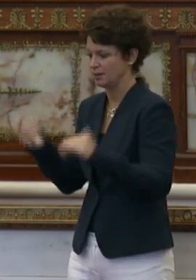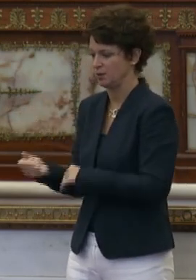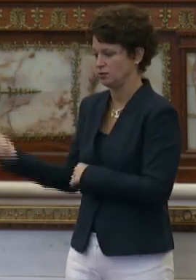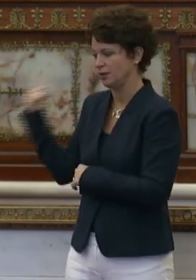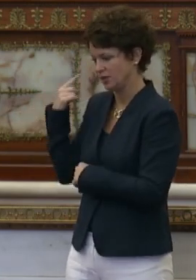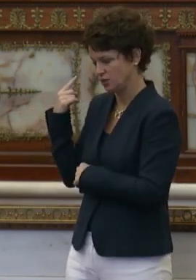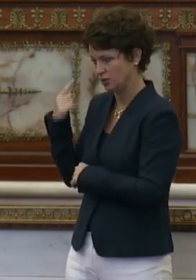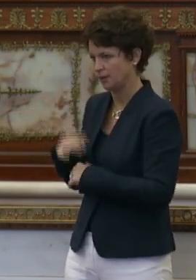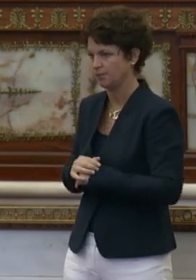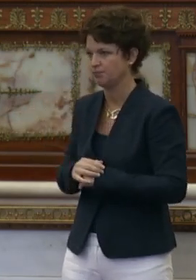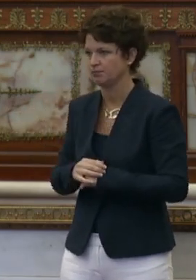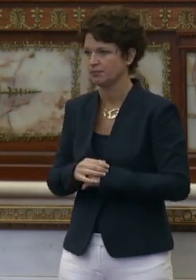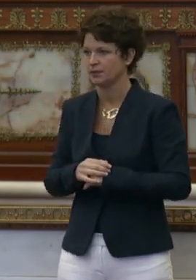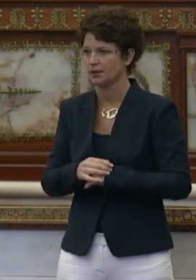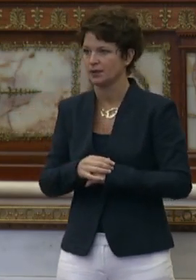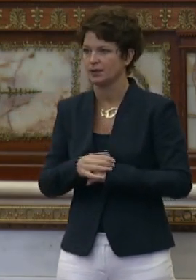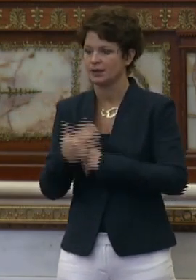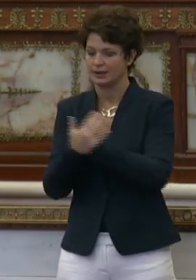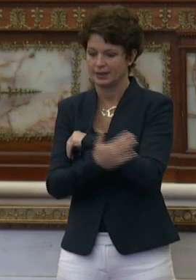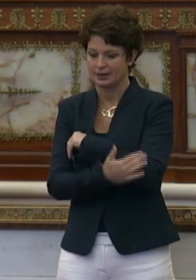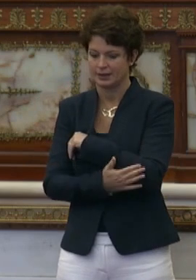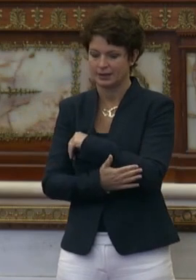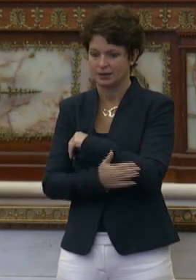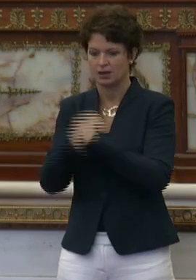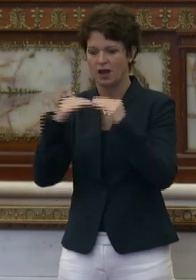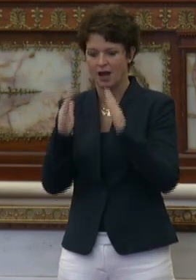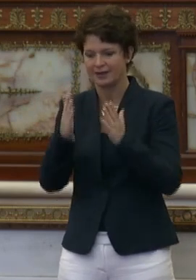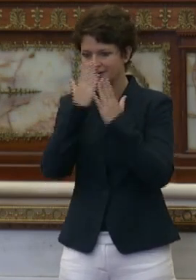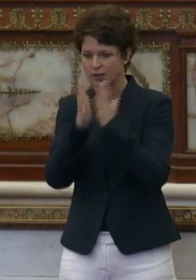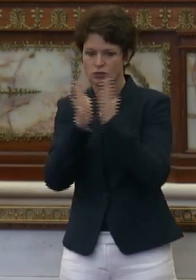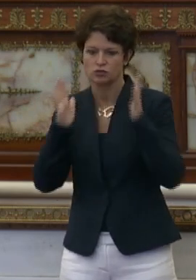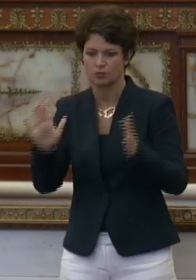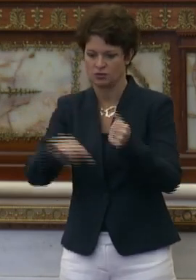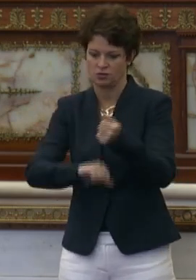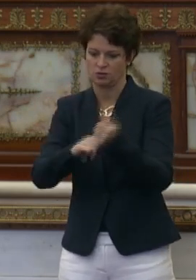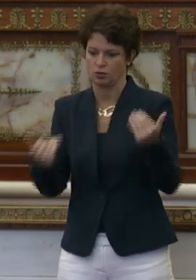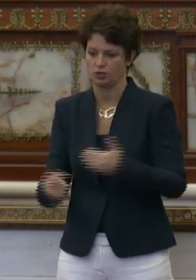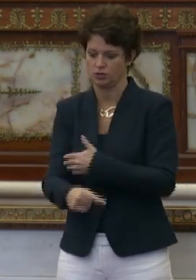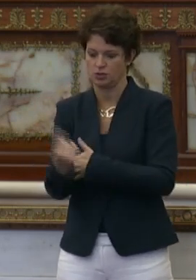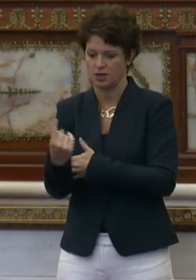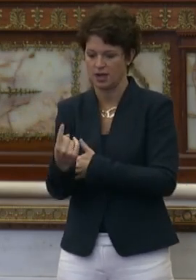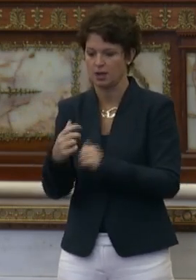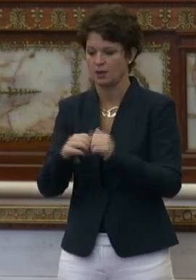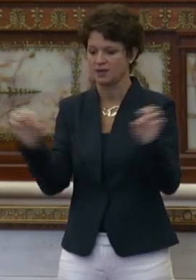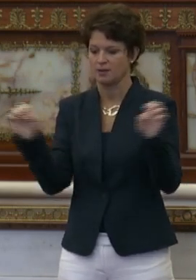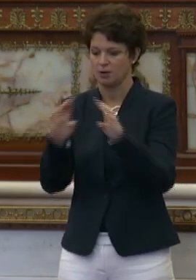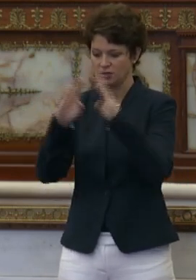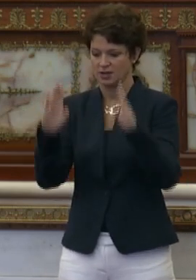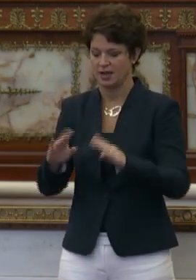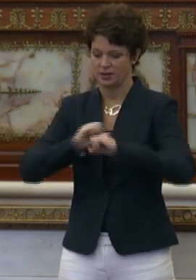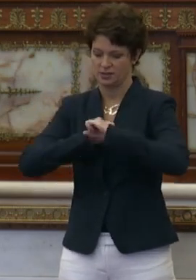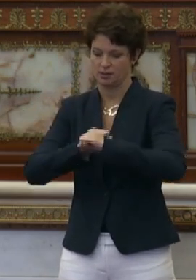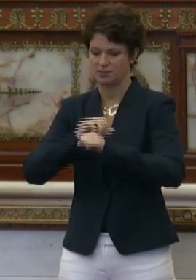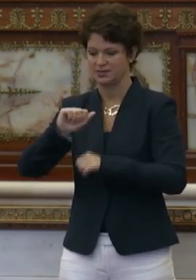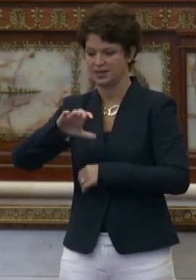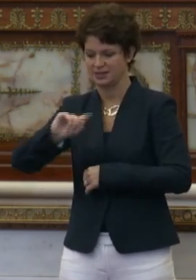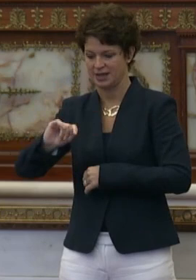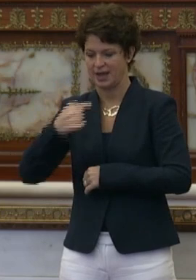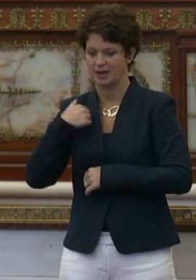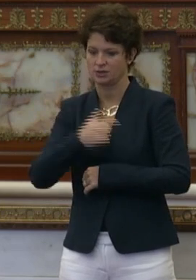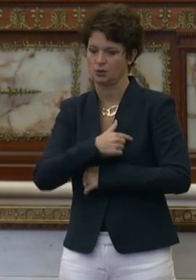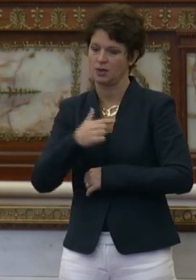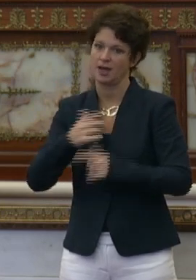year. Colleagues, thank you so much for your support today. With the Emergency Housing Protection Act, we have